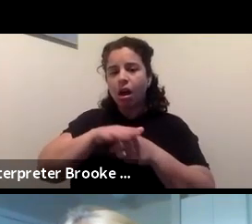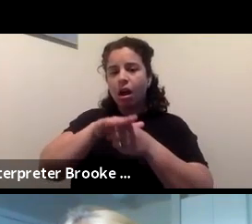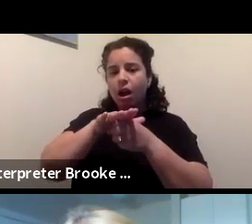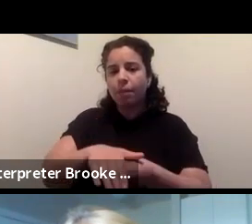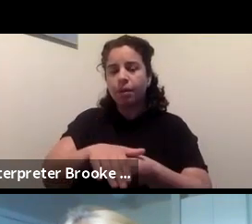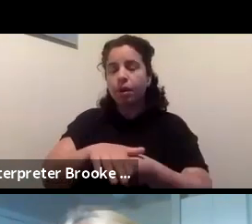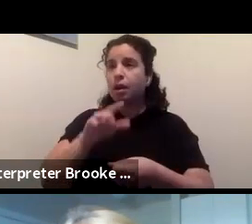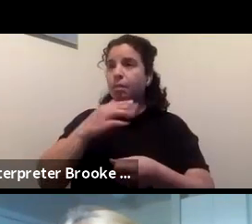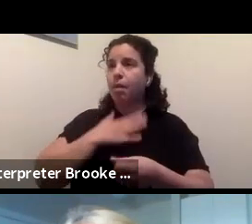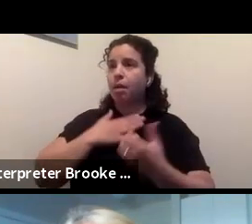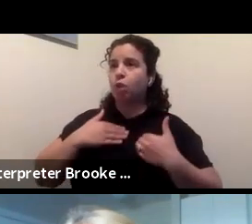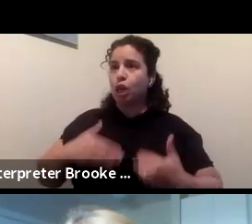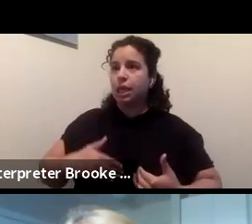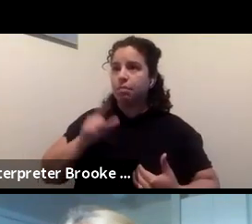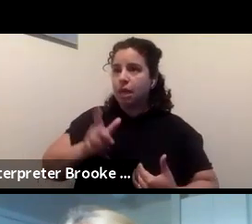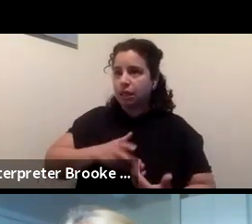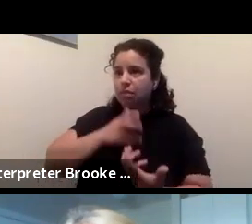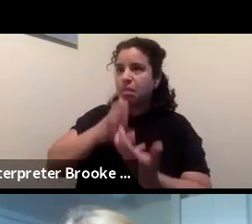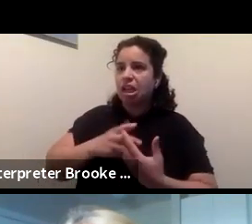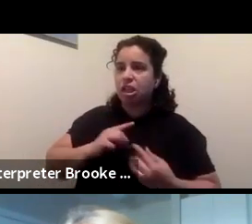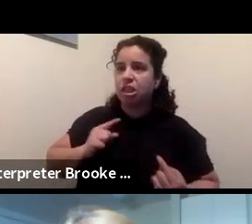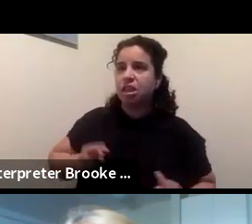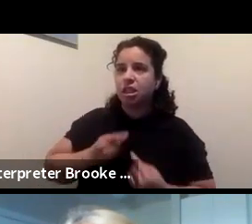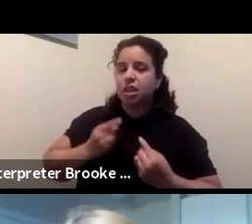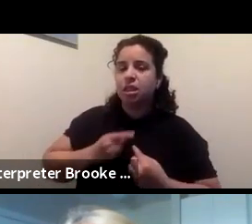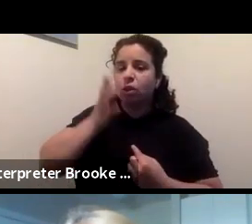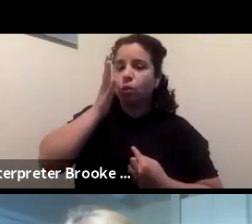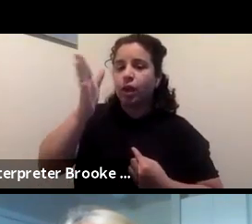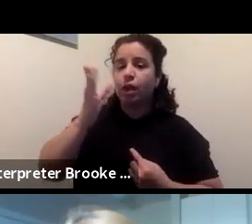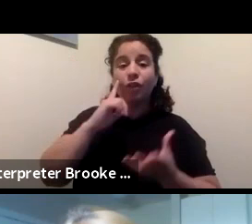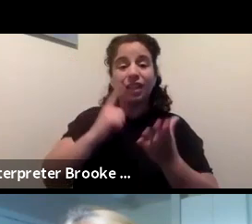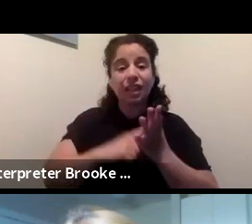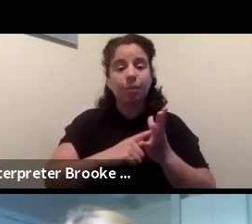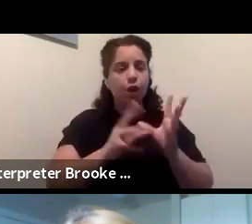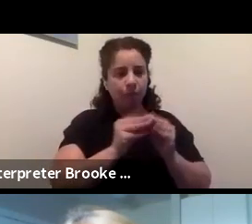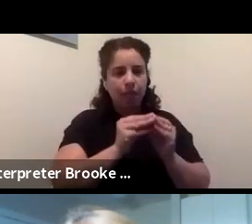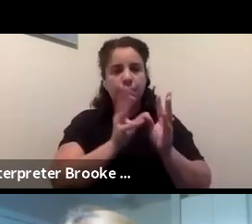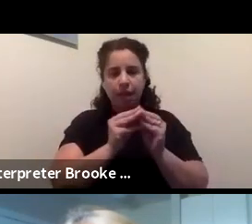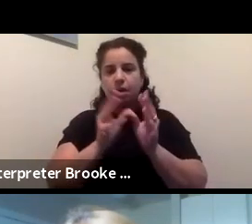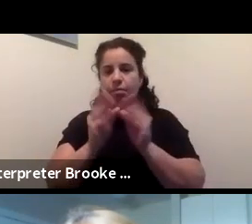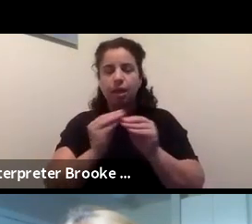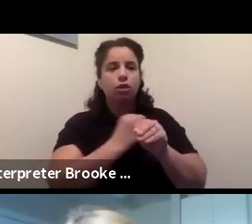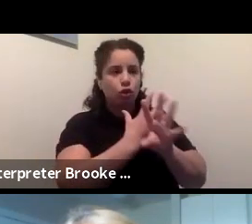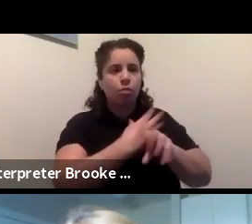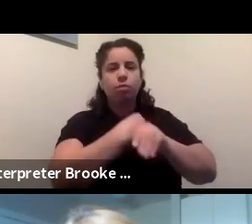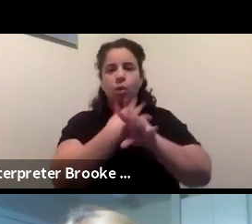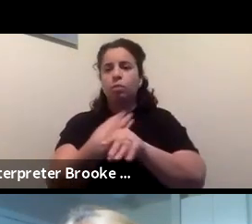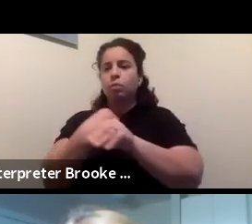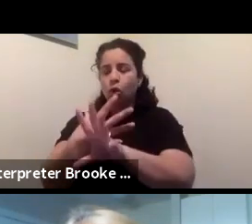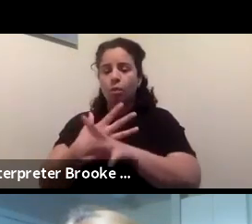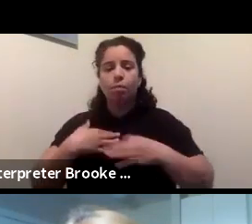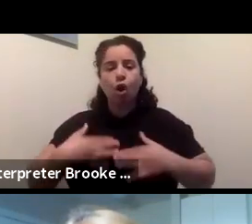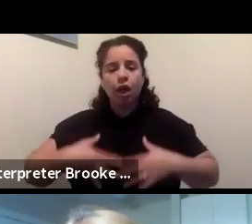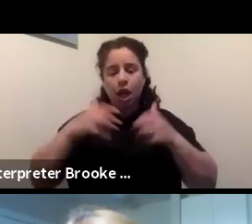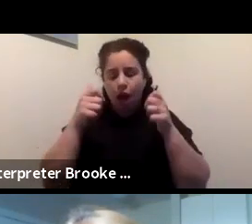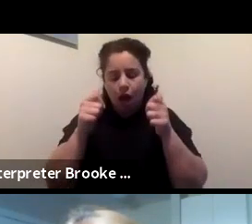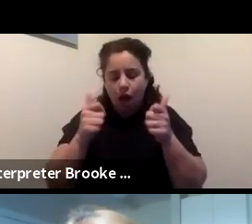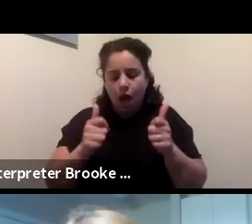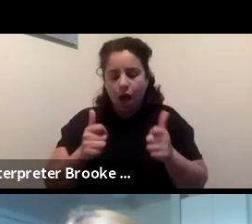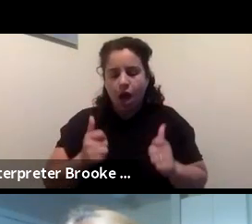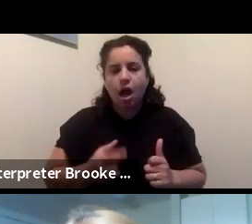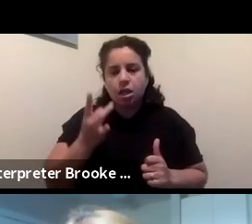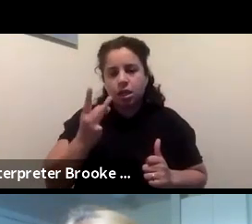example, demanding people be in back-to-back Zoom meetings and just